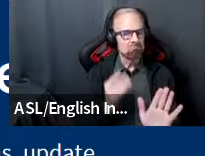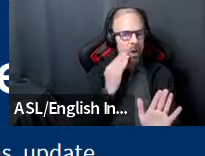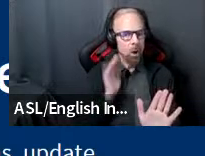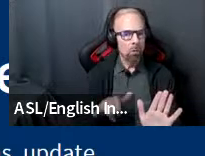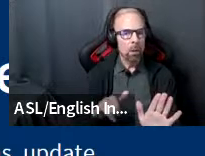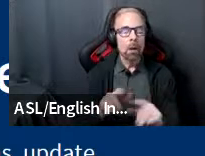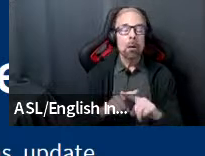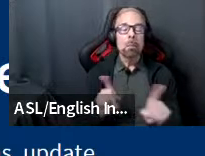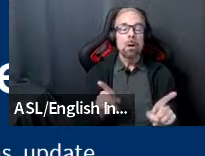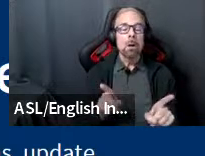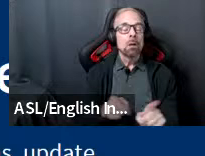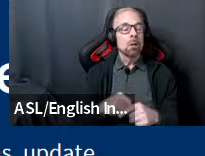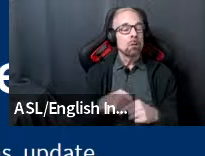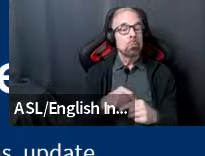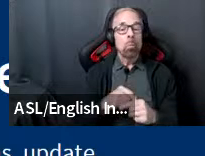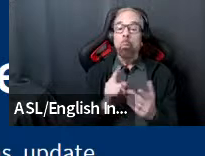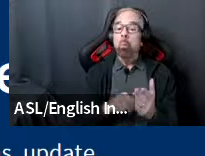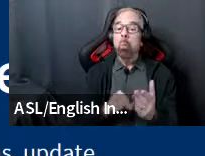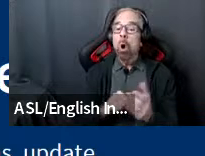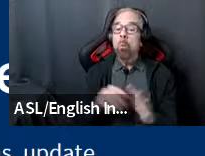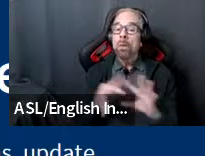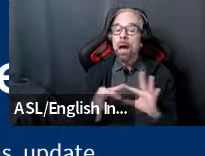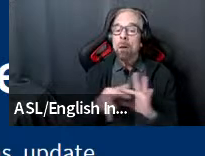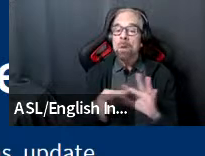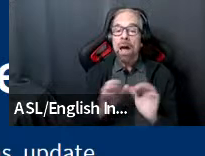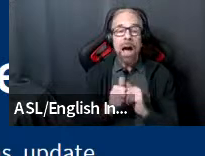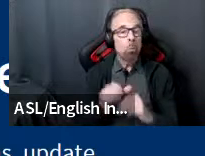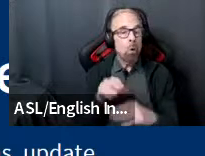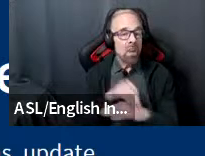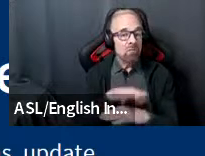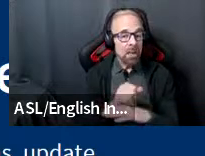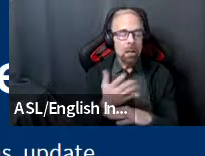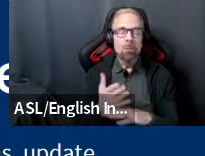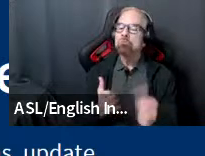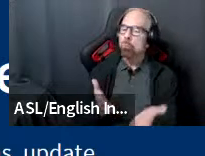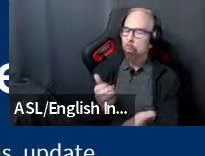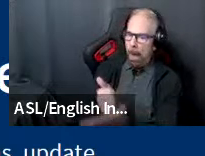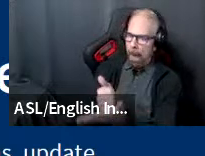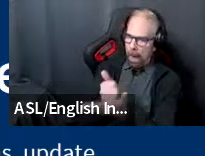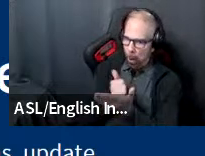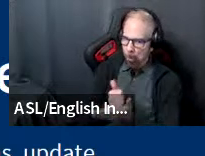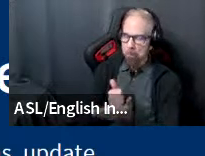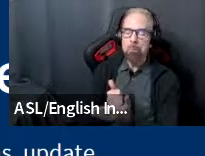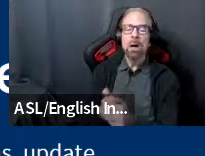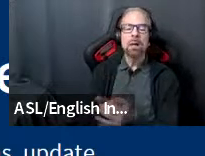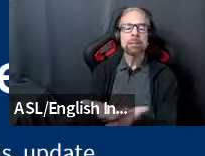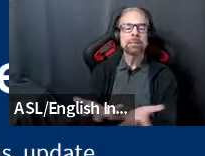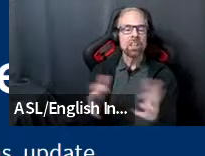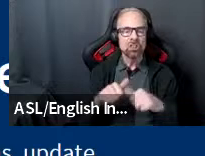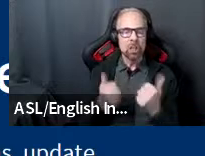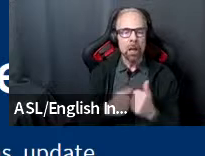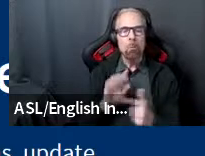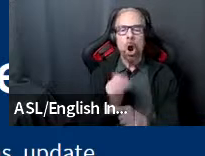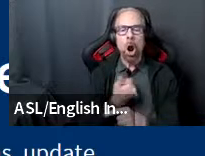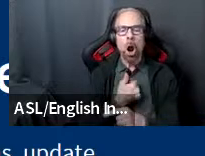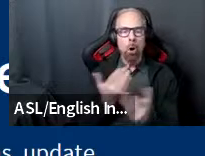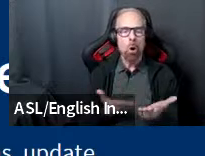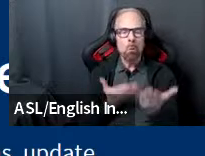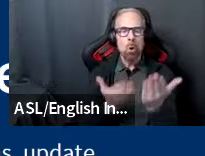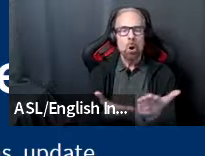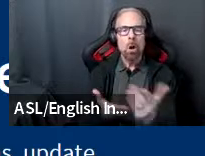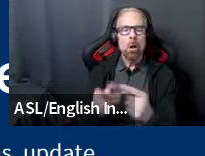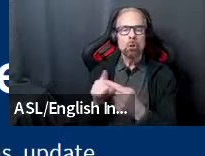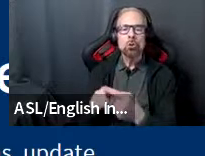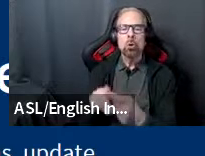what are these comments going to do? It's going to help us shape our recommendations to the executive